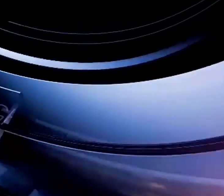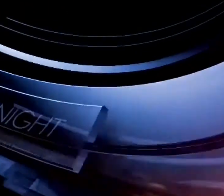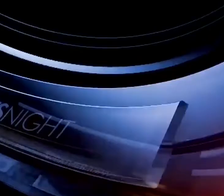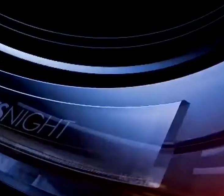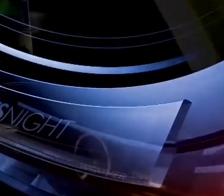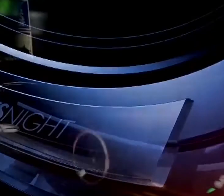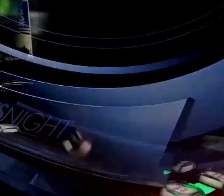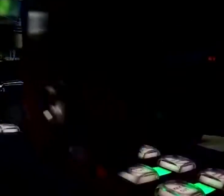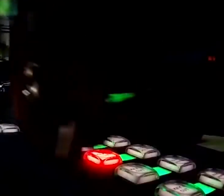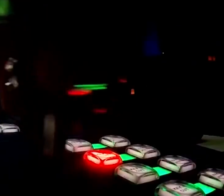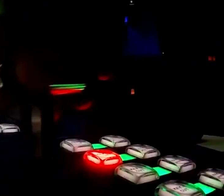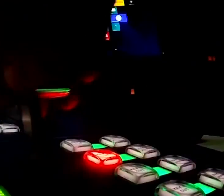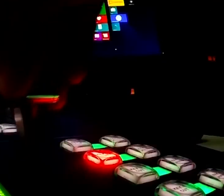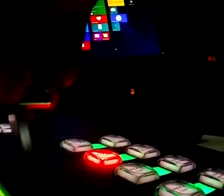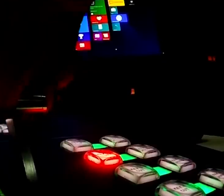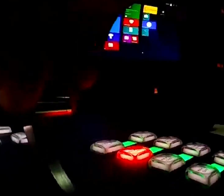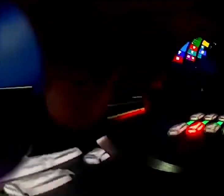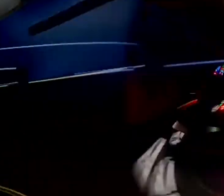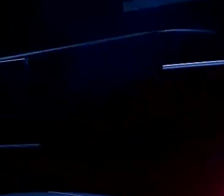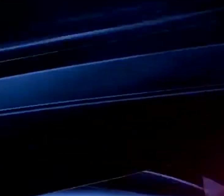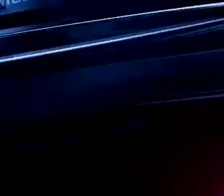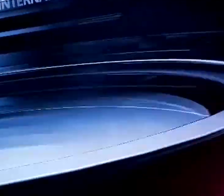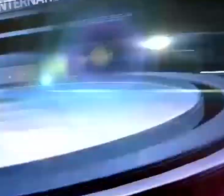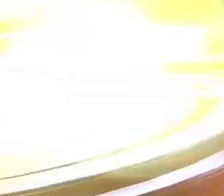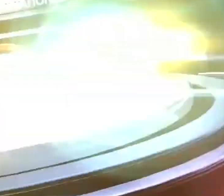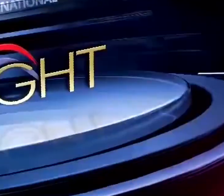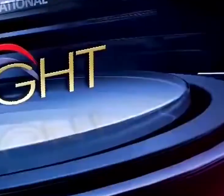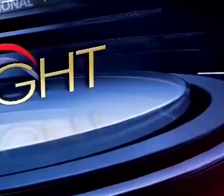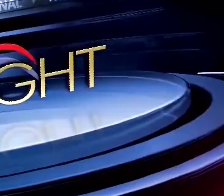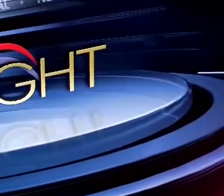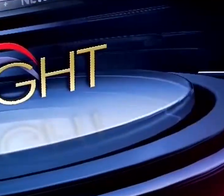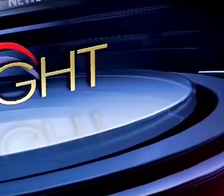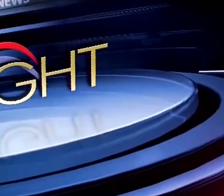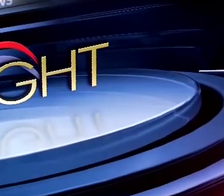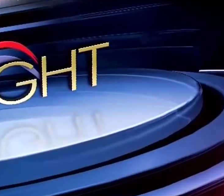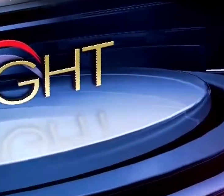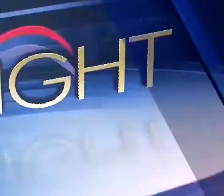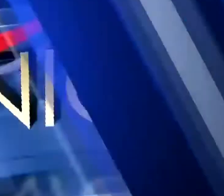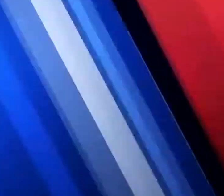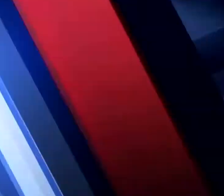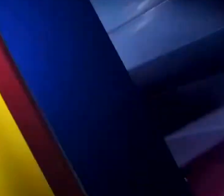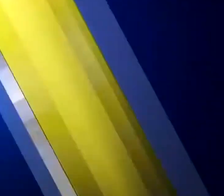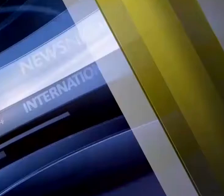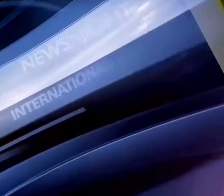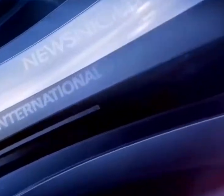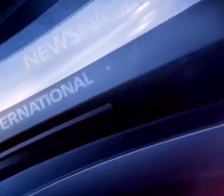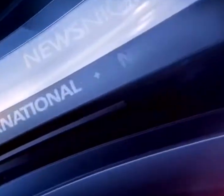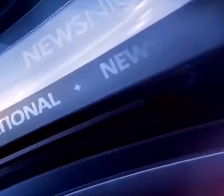Broadcasting from our studios in the Pine St. Michael, this is CBC Newsnight, starting now.